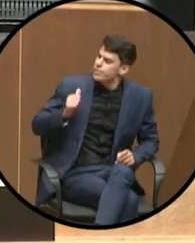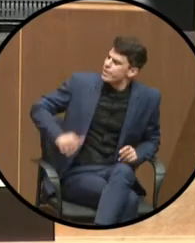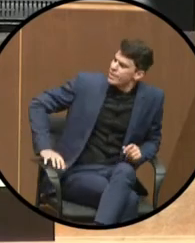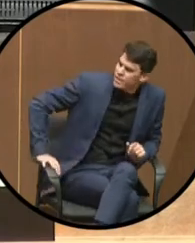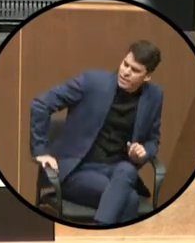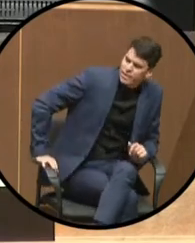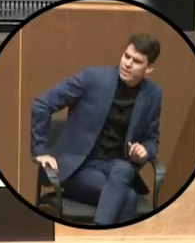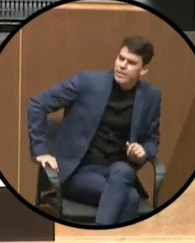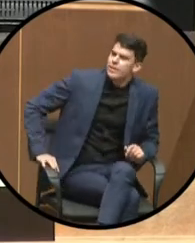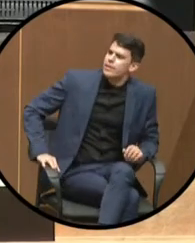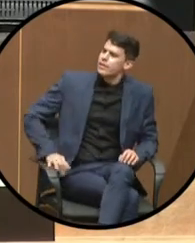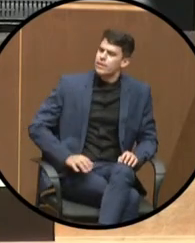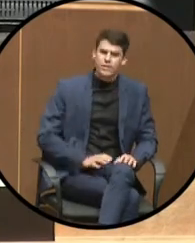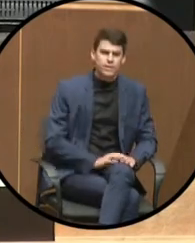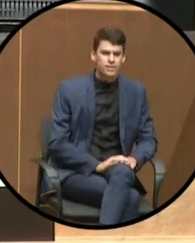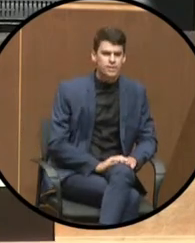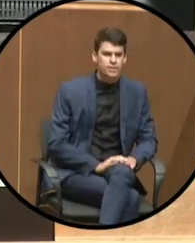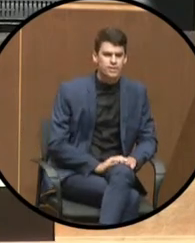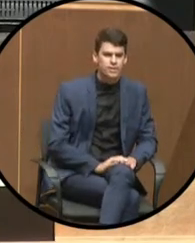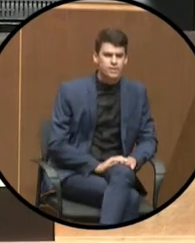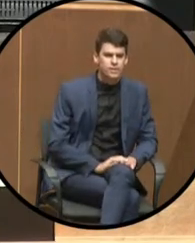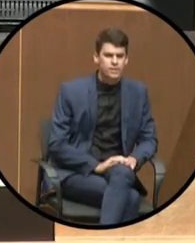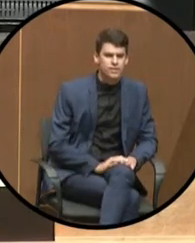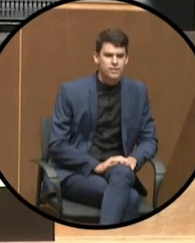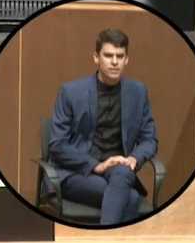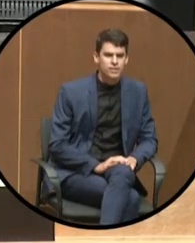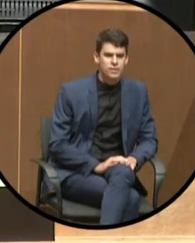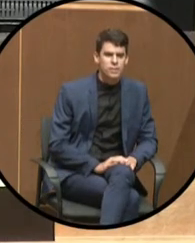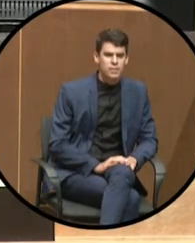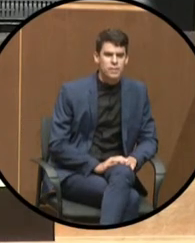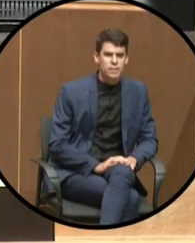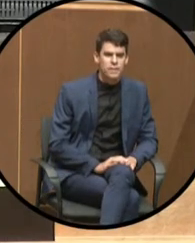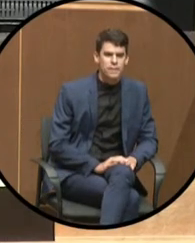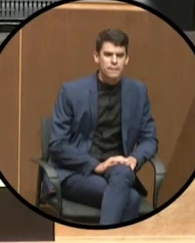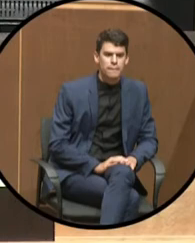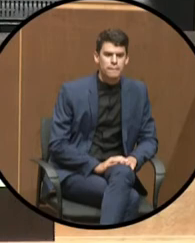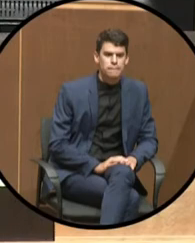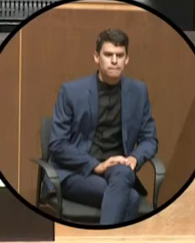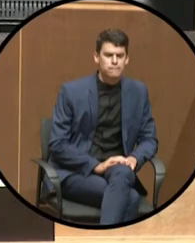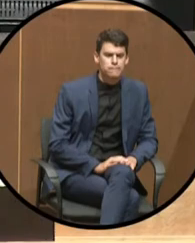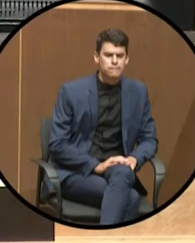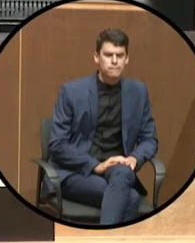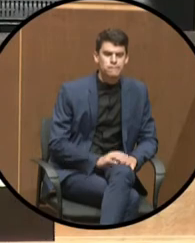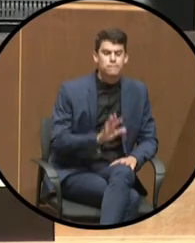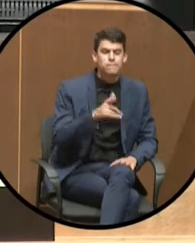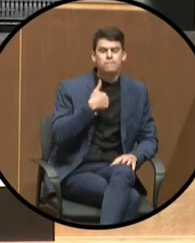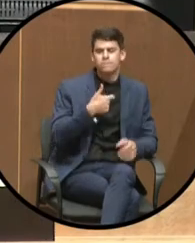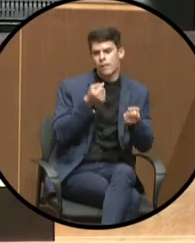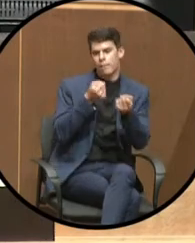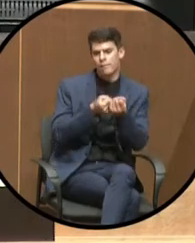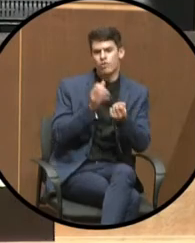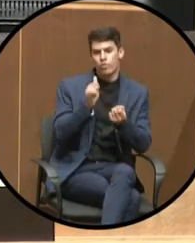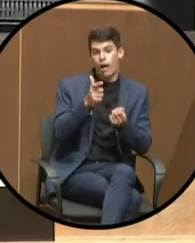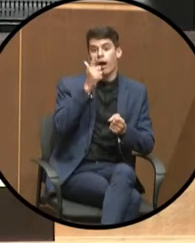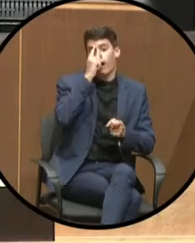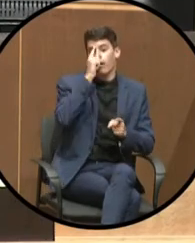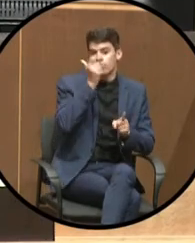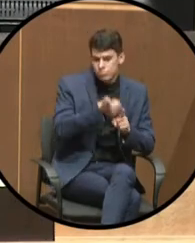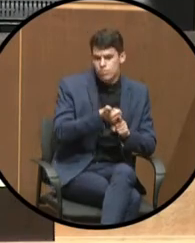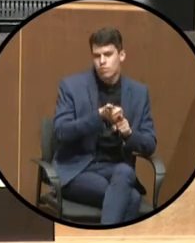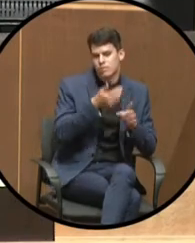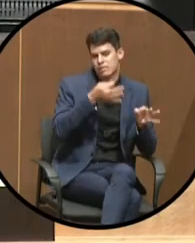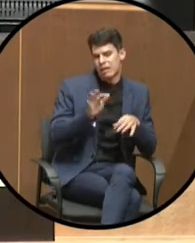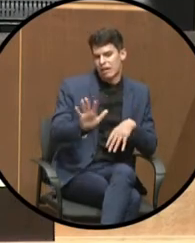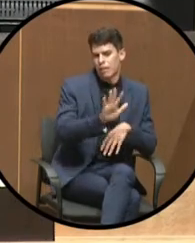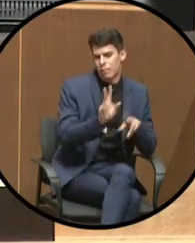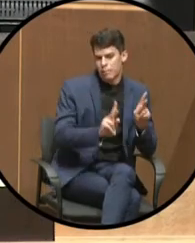questions. Even right now, I'm just having crossed it out because, you know, I am in favor of the optional masking,